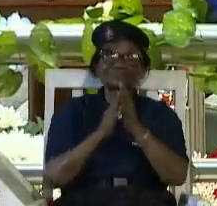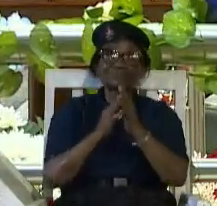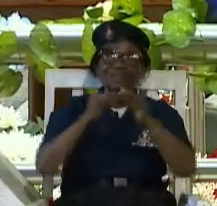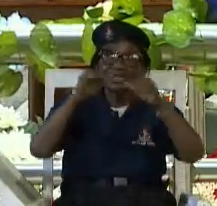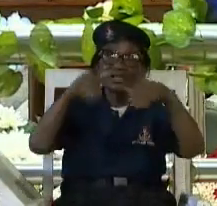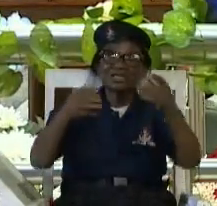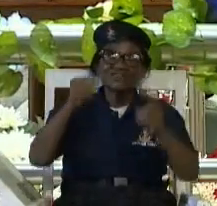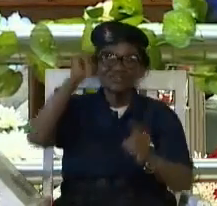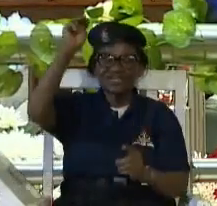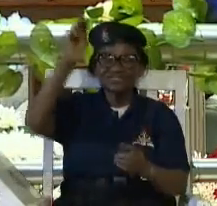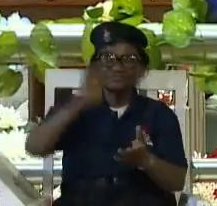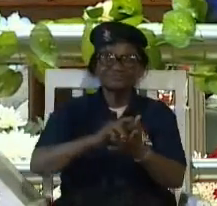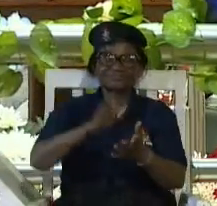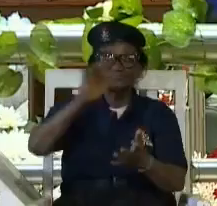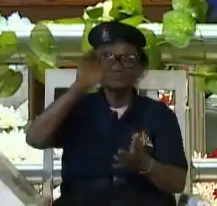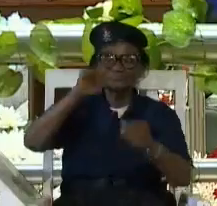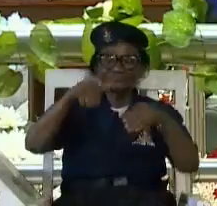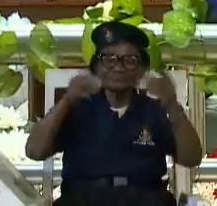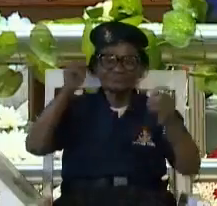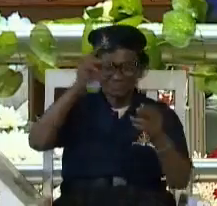Give Him glory, give Him honor.